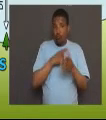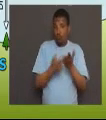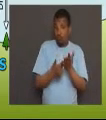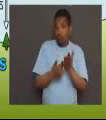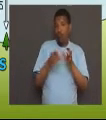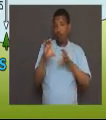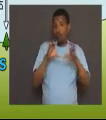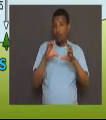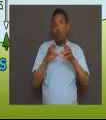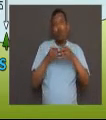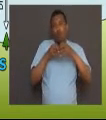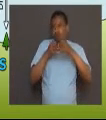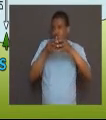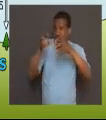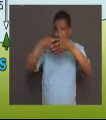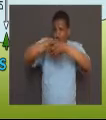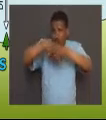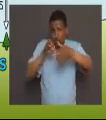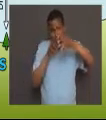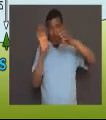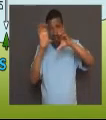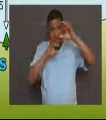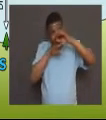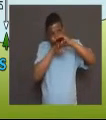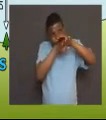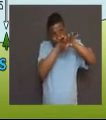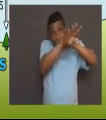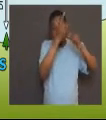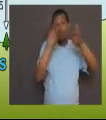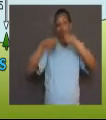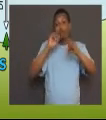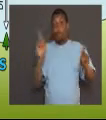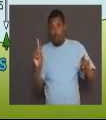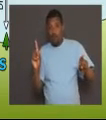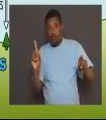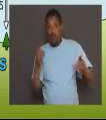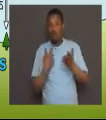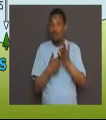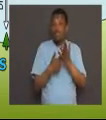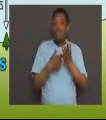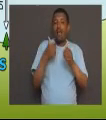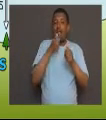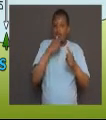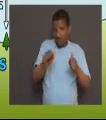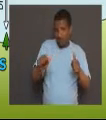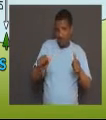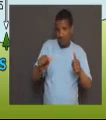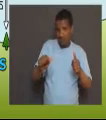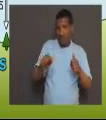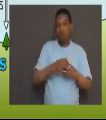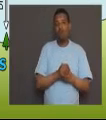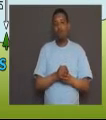precipitation passes through these chemicals, it becomes acid rain.